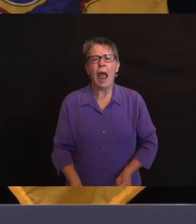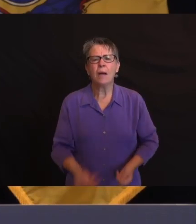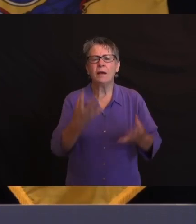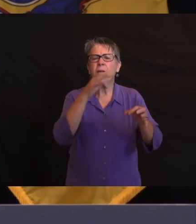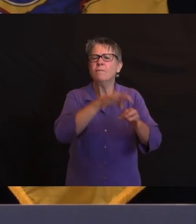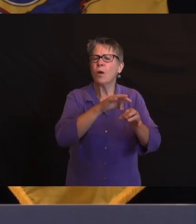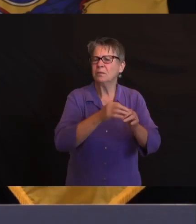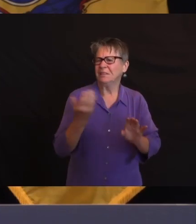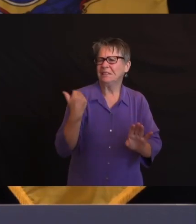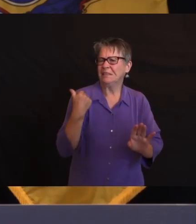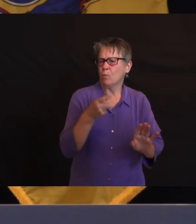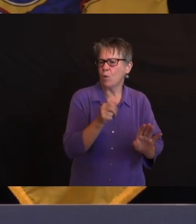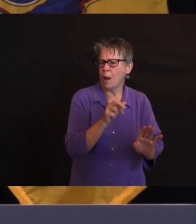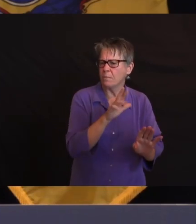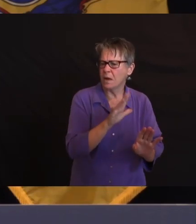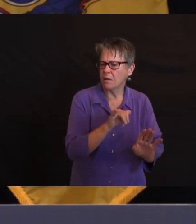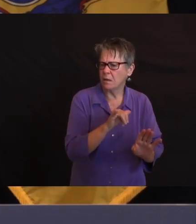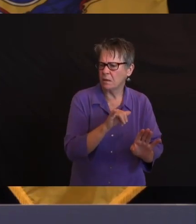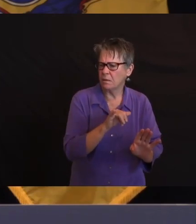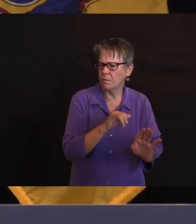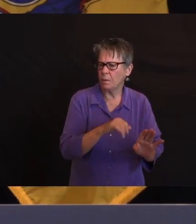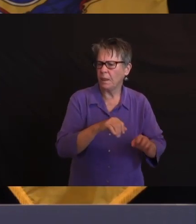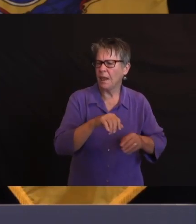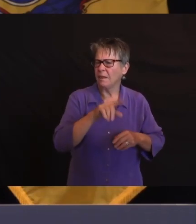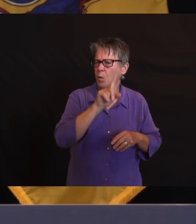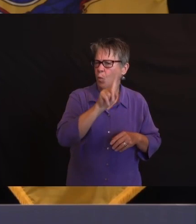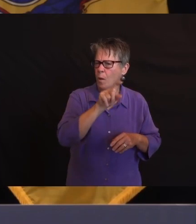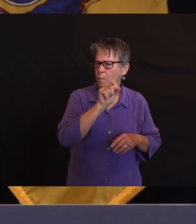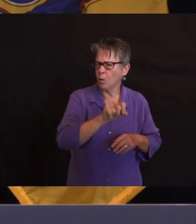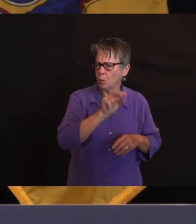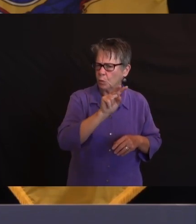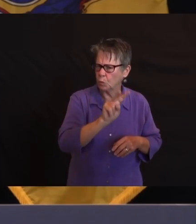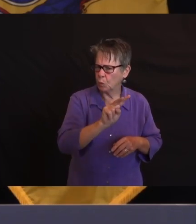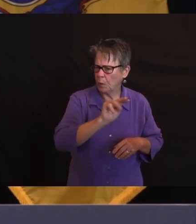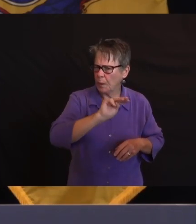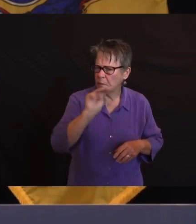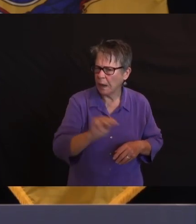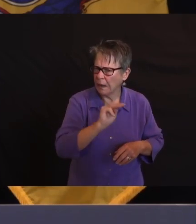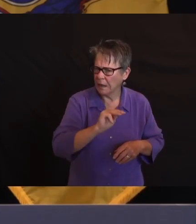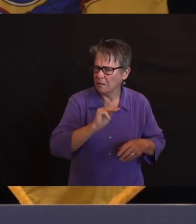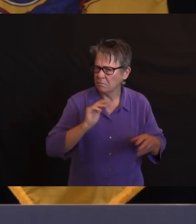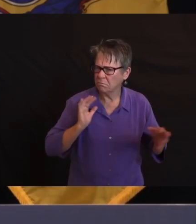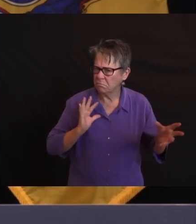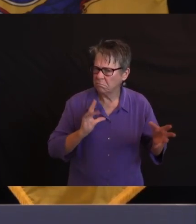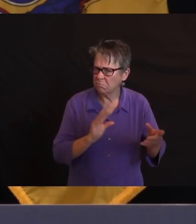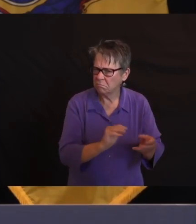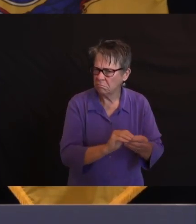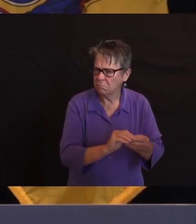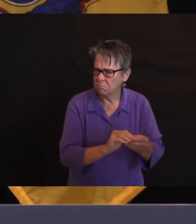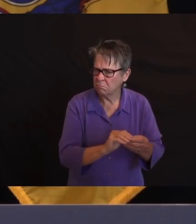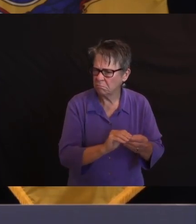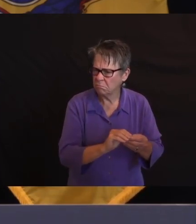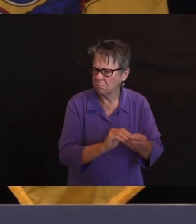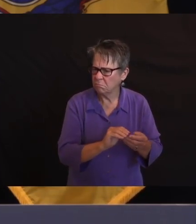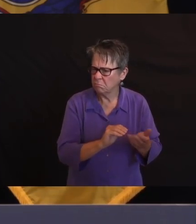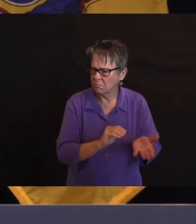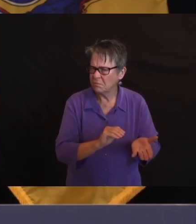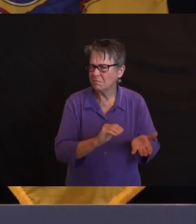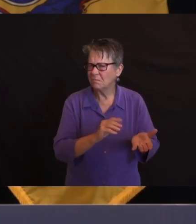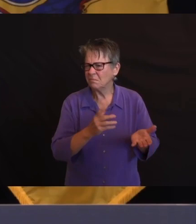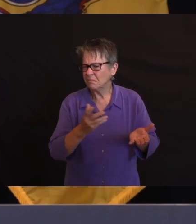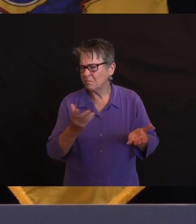think it was 1.2 million or so. Yeah. So no, I incorporate my prior answer by reference. I feel